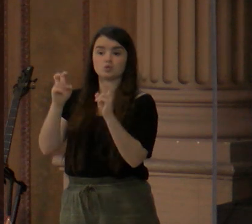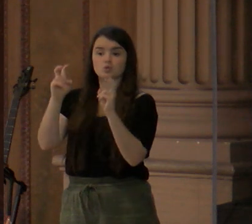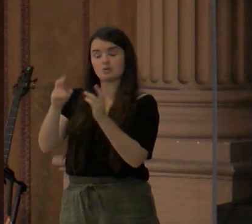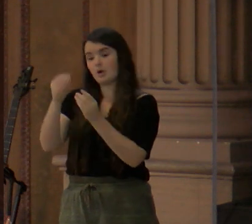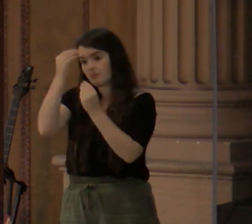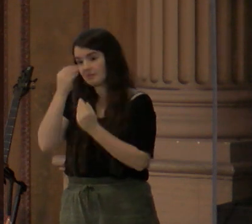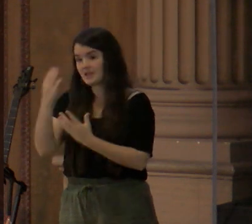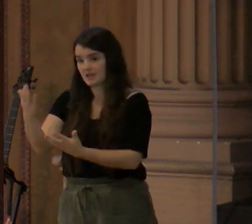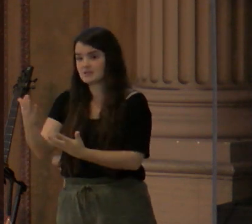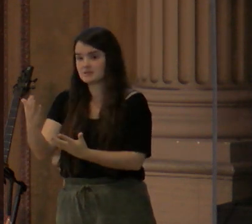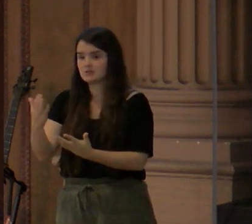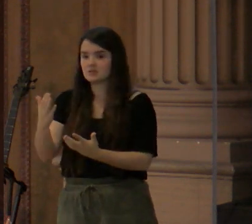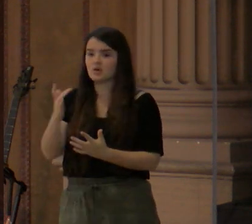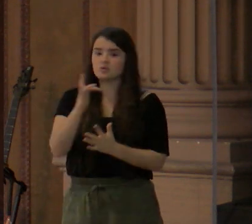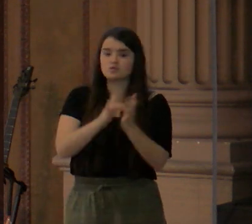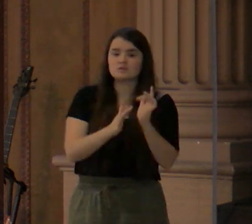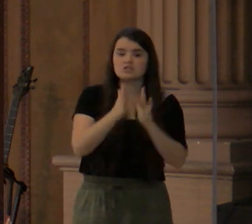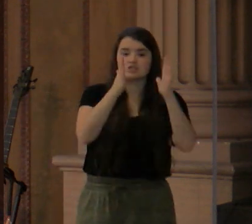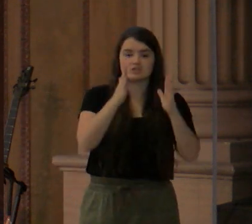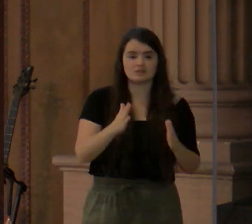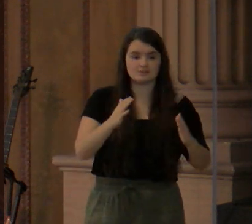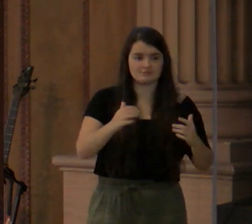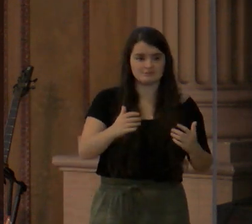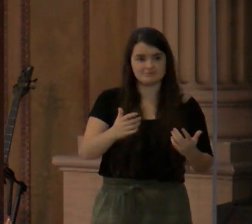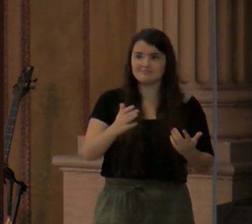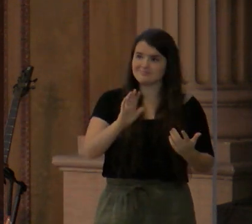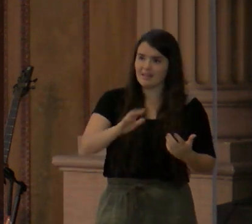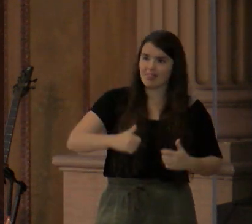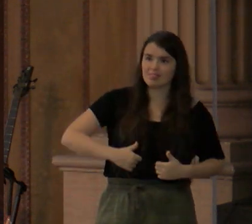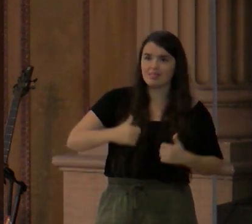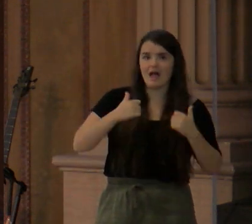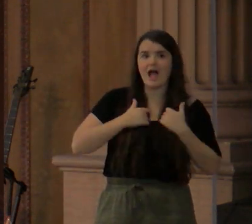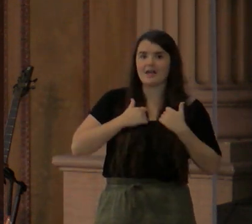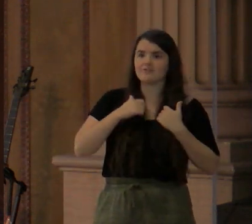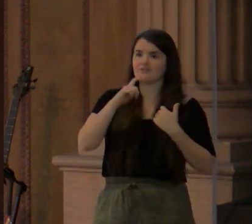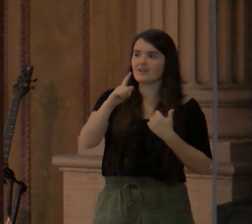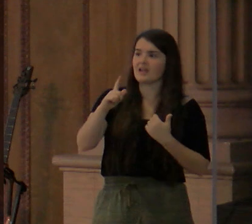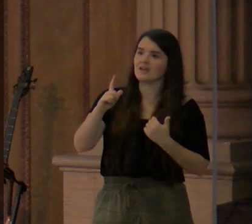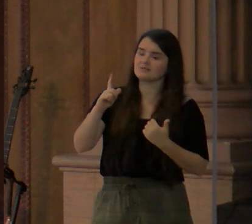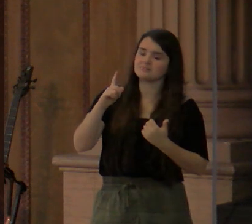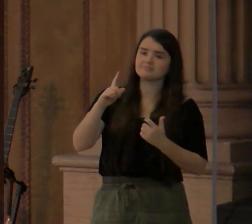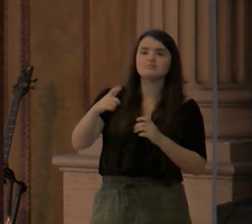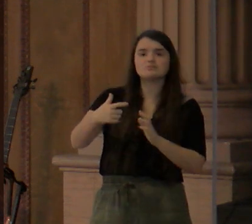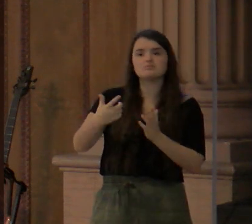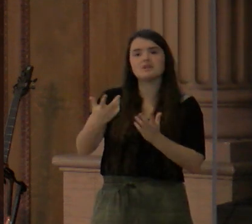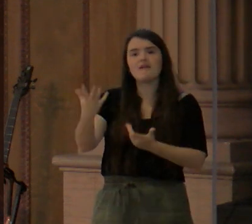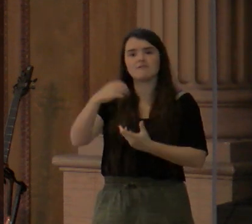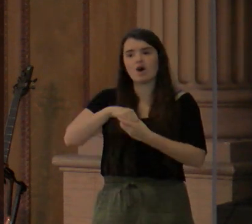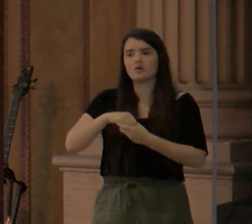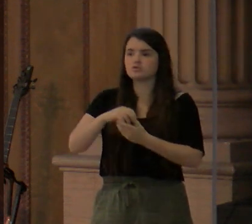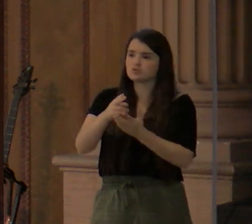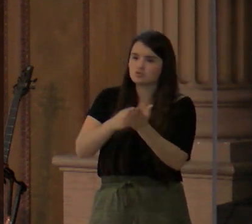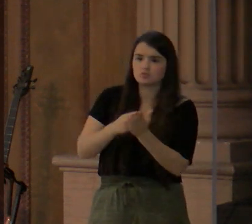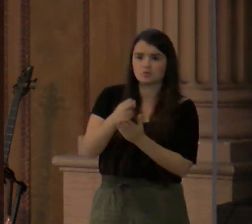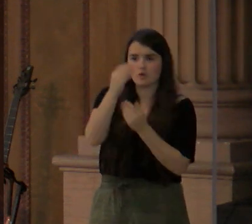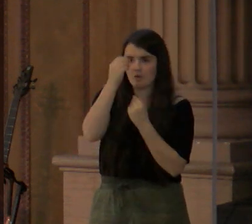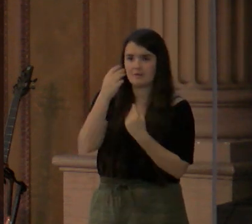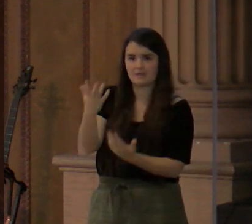by real and genuine obedience to Jesus. Not perfect obedience, but certainly true obedience.